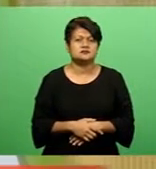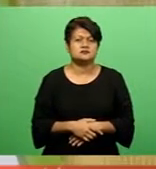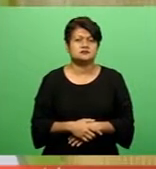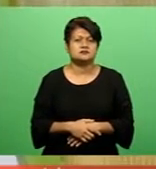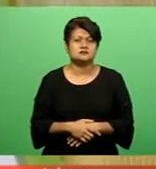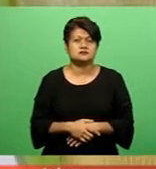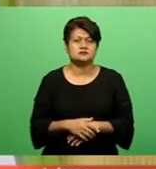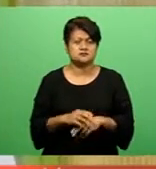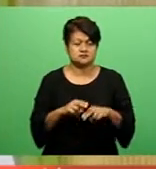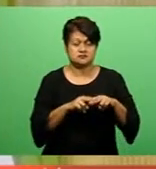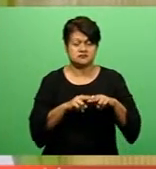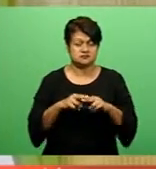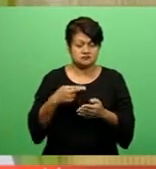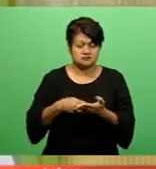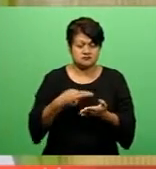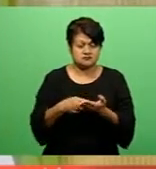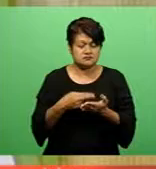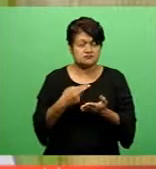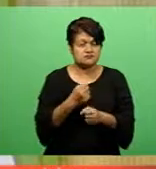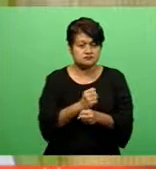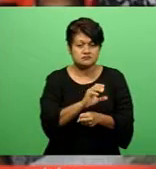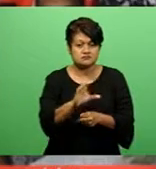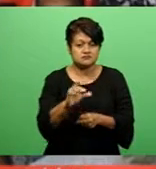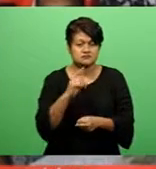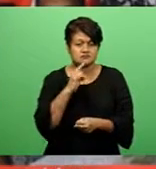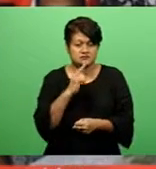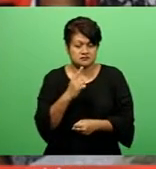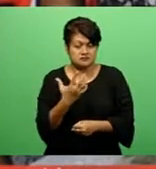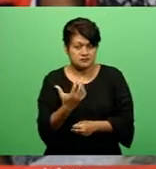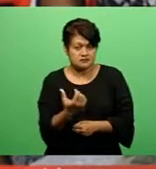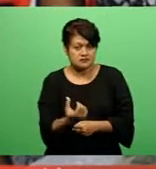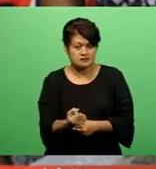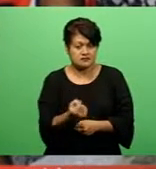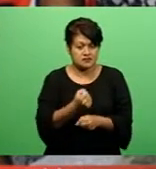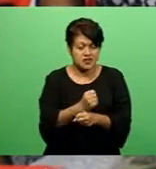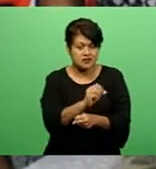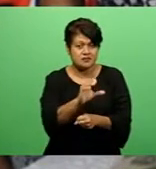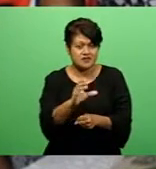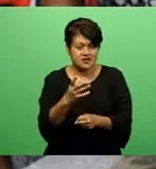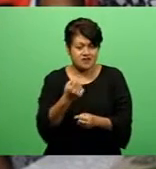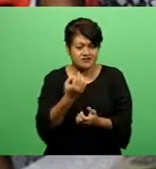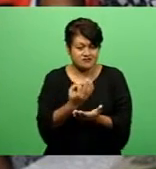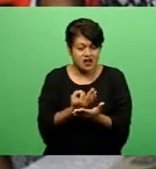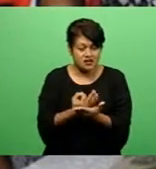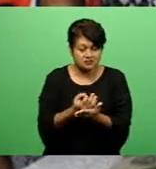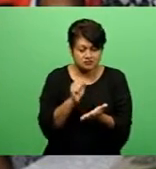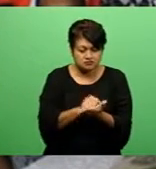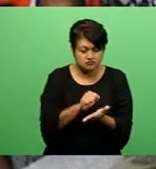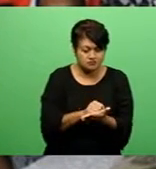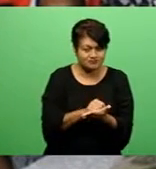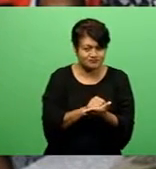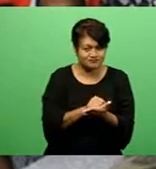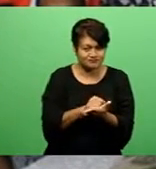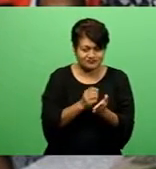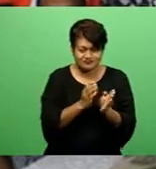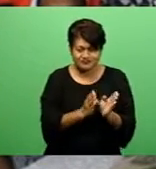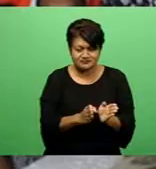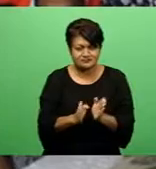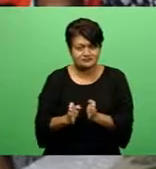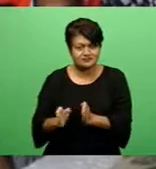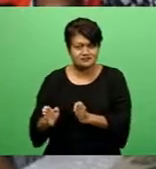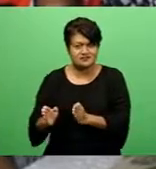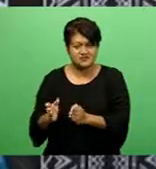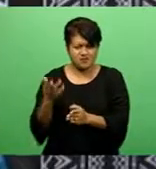FIJI Rice Limited is now making headway, with the company now putting its financials in order after it was in tatters for